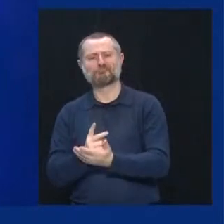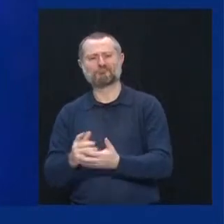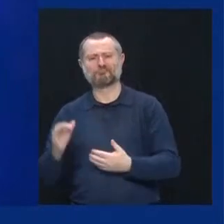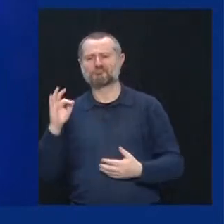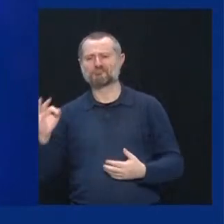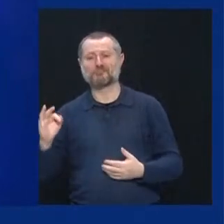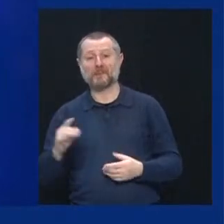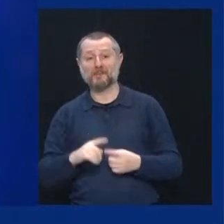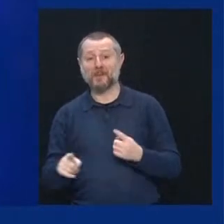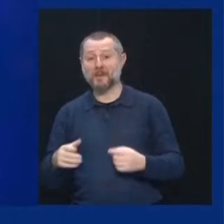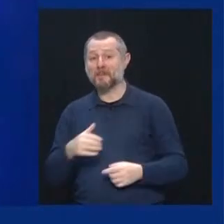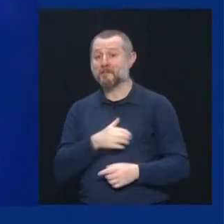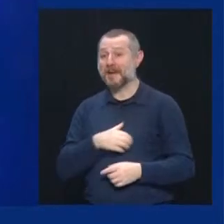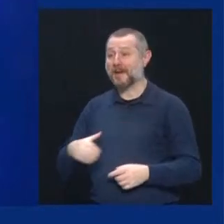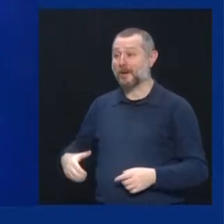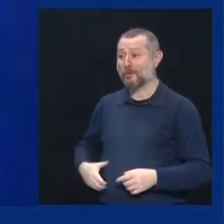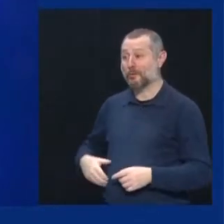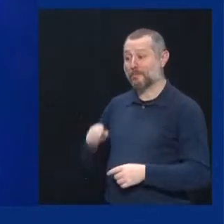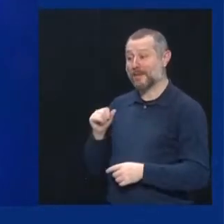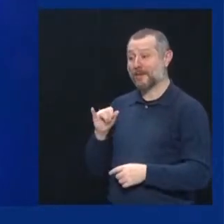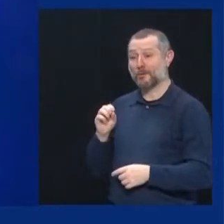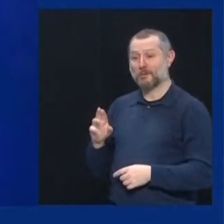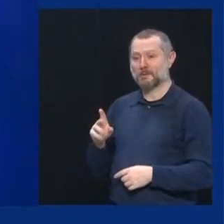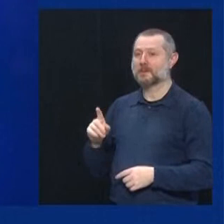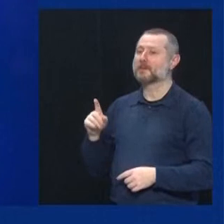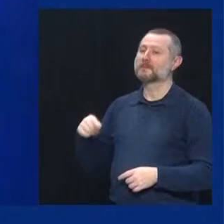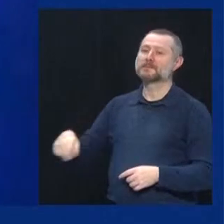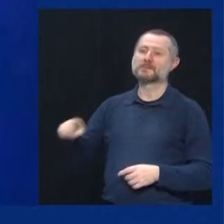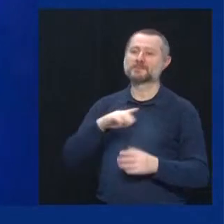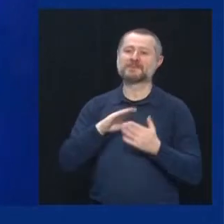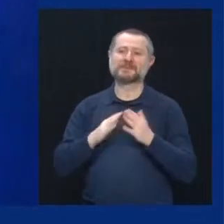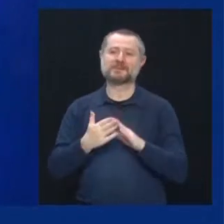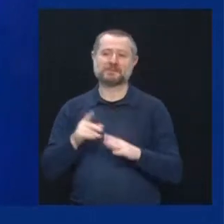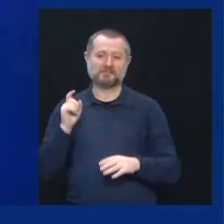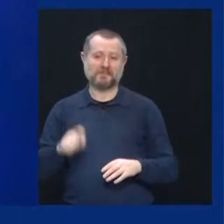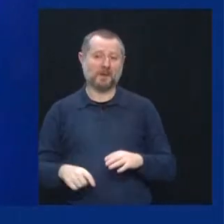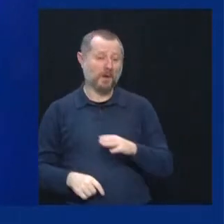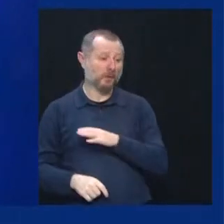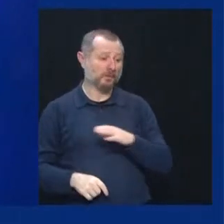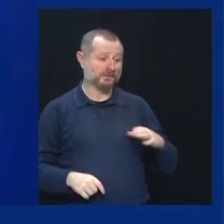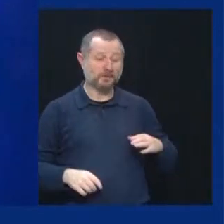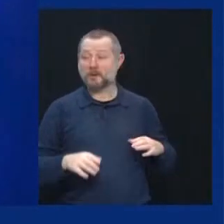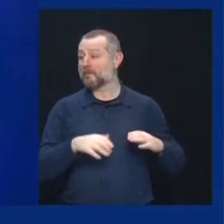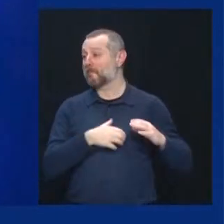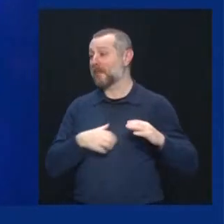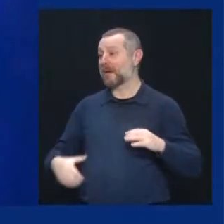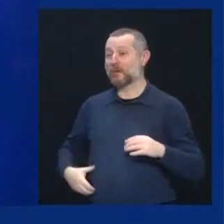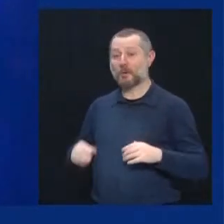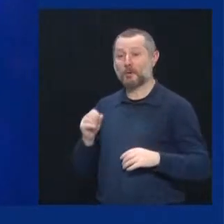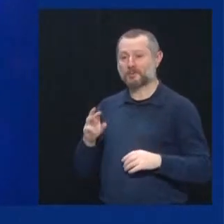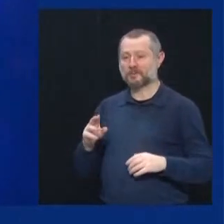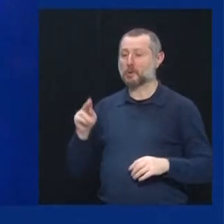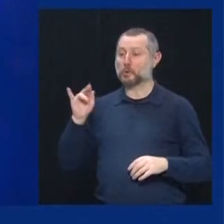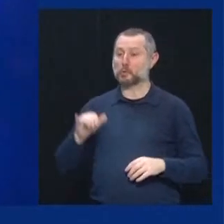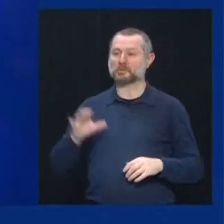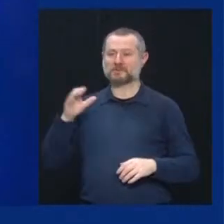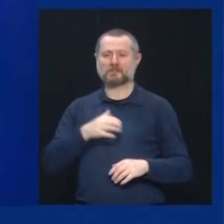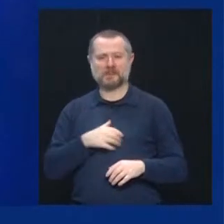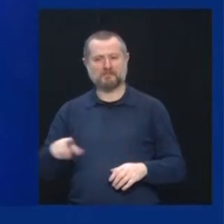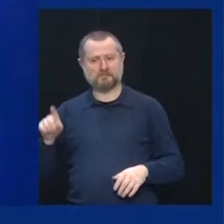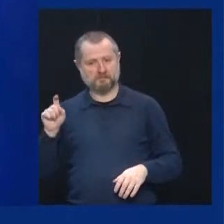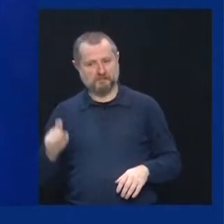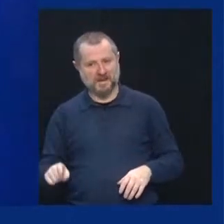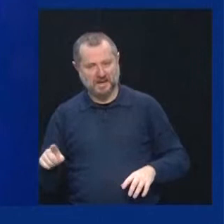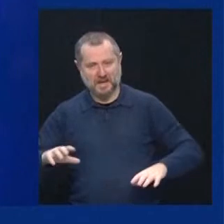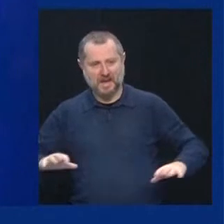mayor, in every city, you need the council and the mayor, and in New York City, the mayor is going to have to act, and they're